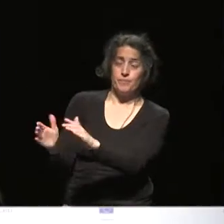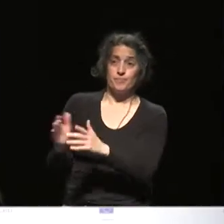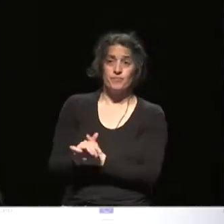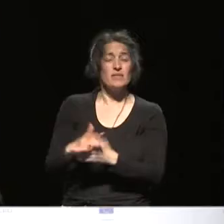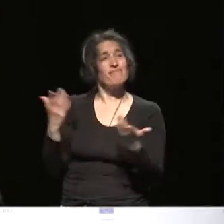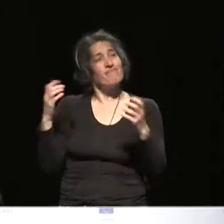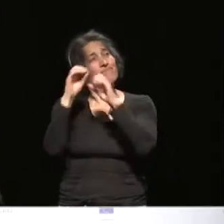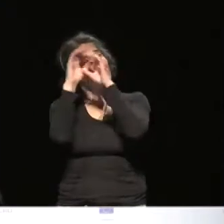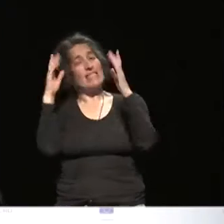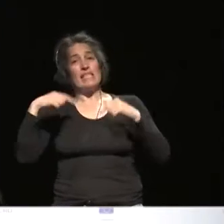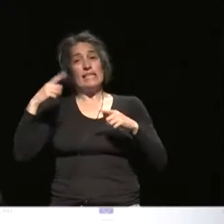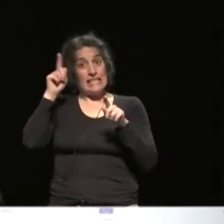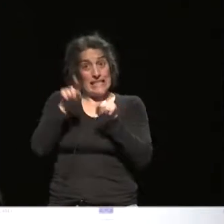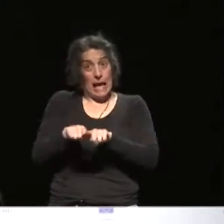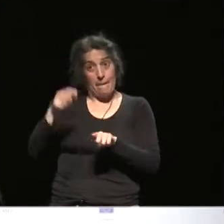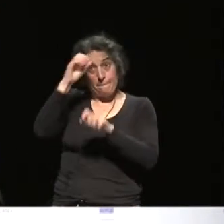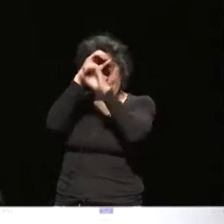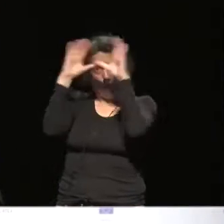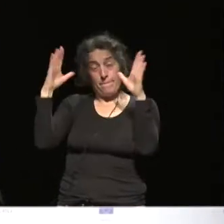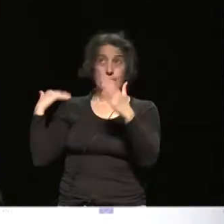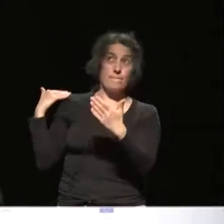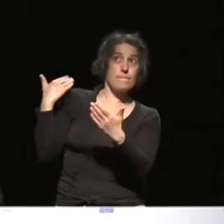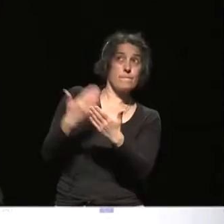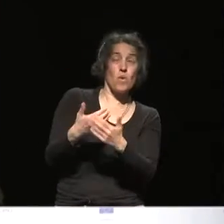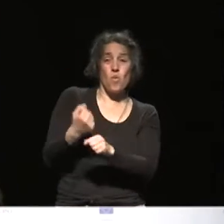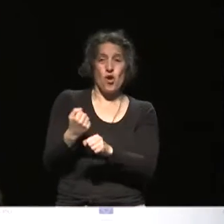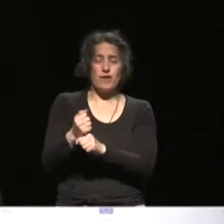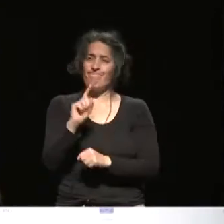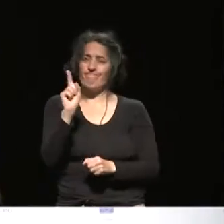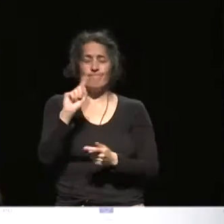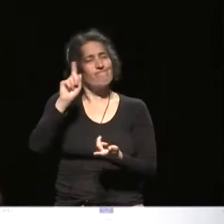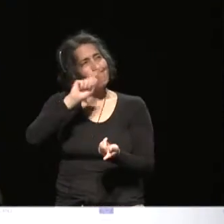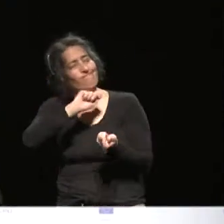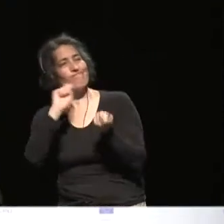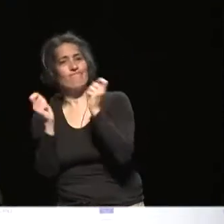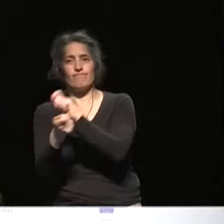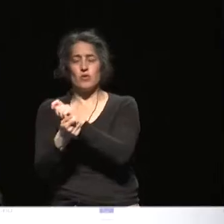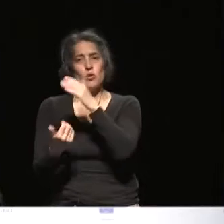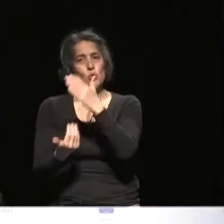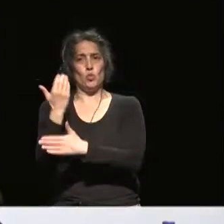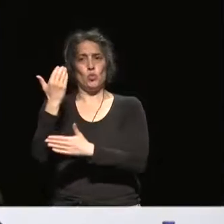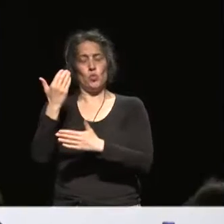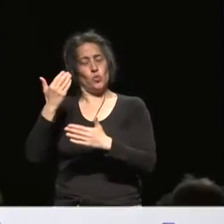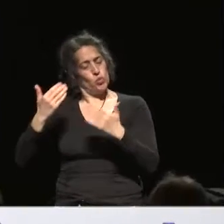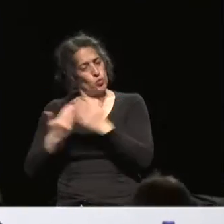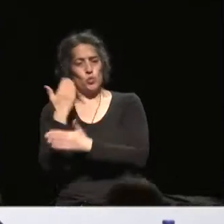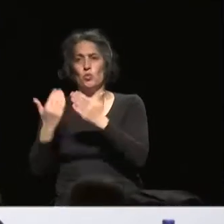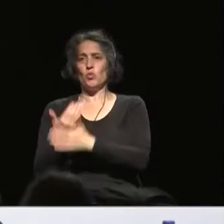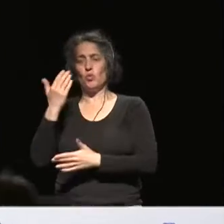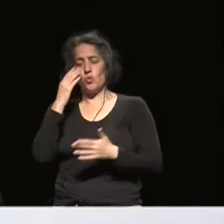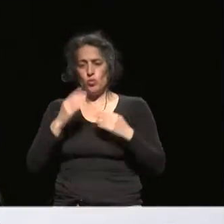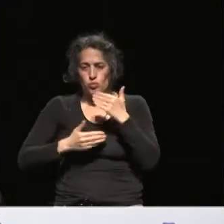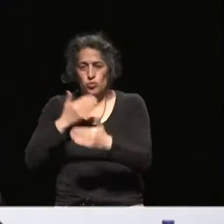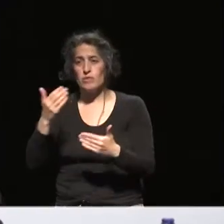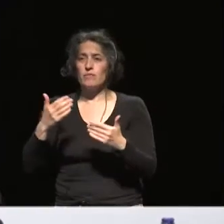work differently. We need to do this to ensure that the next anti-corruption evidence paper that DFID commissions, which will hopefully not be in